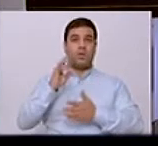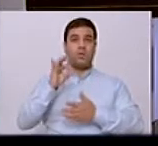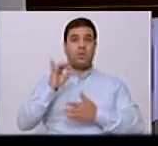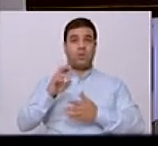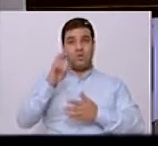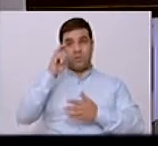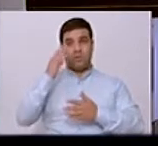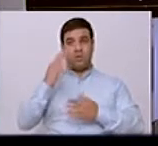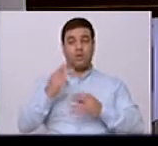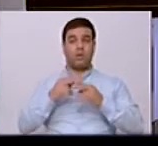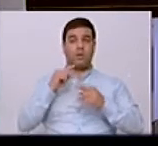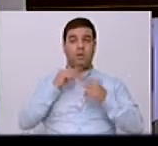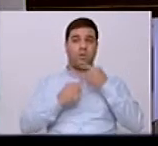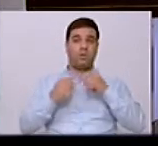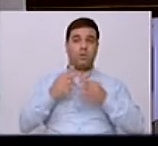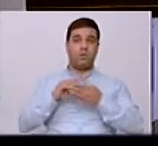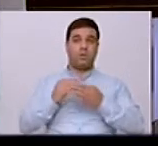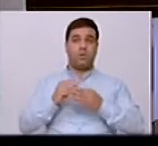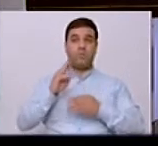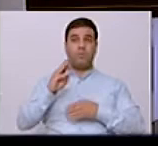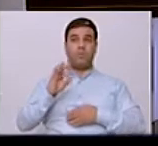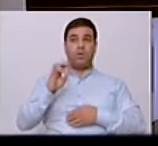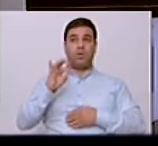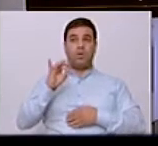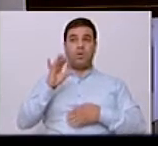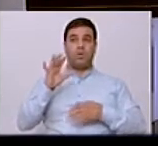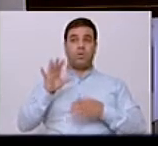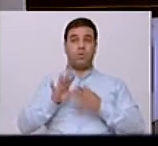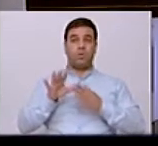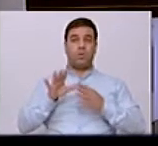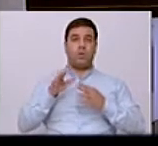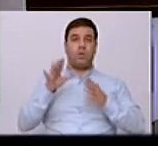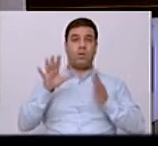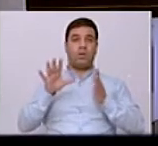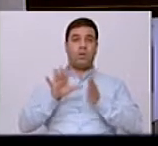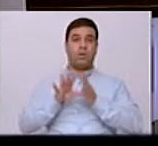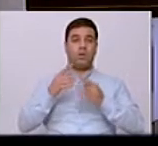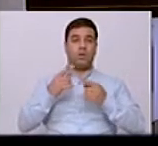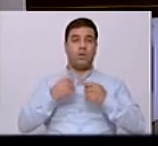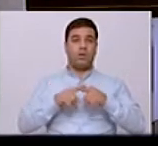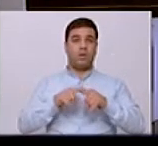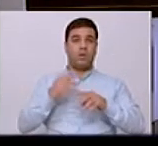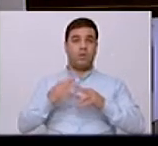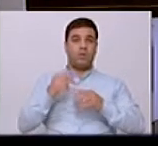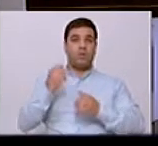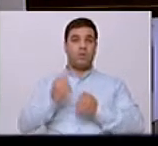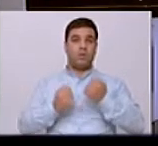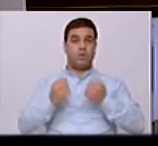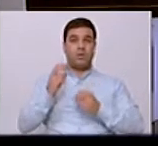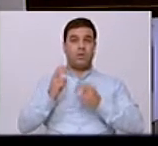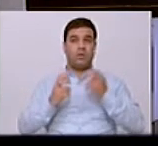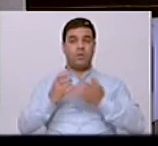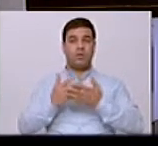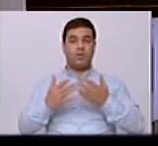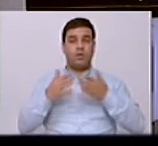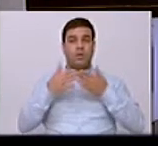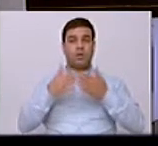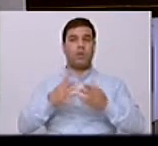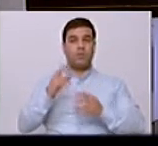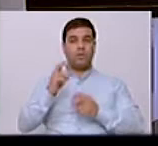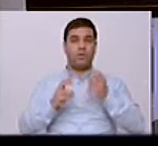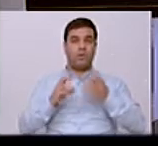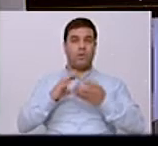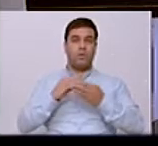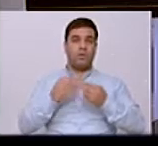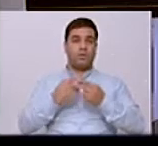davlatlarning iqtisodiyoti mikroelektronika, elektrotexnika, avtomobil sozlik, kema sozlik kabi